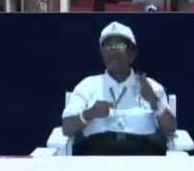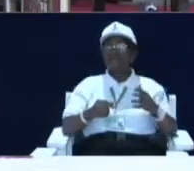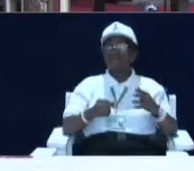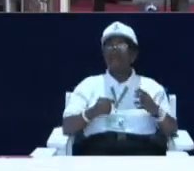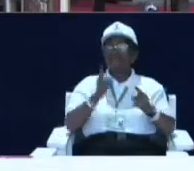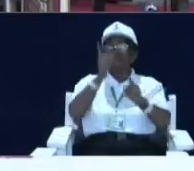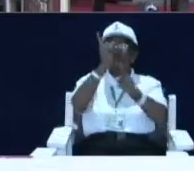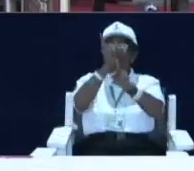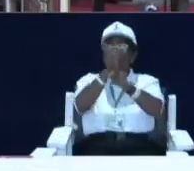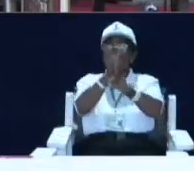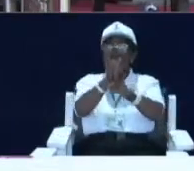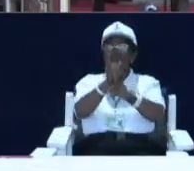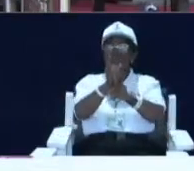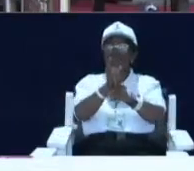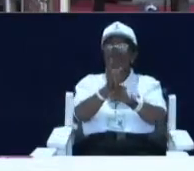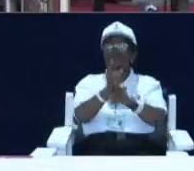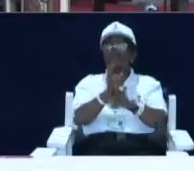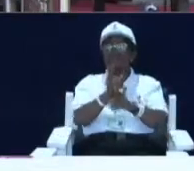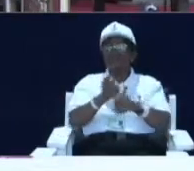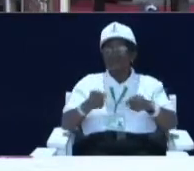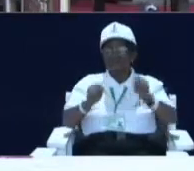just surviving.